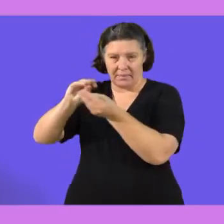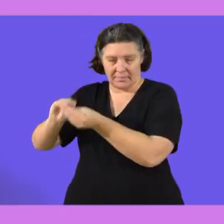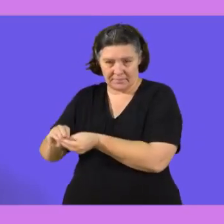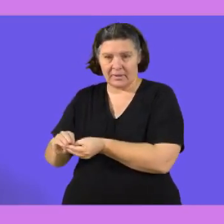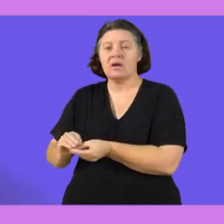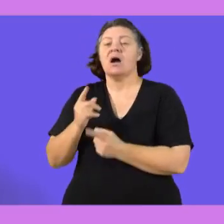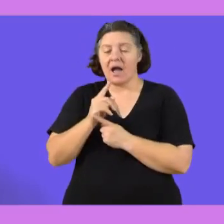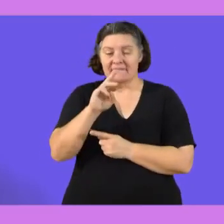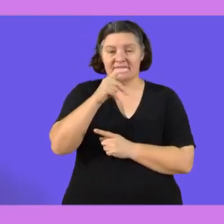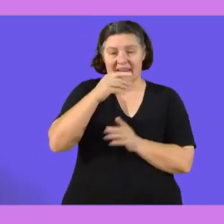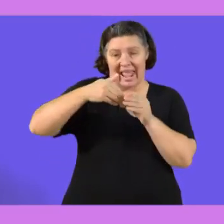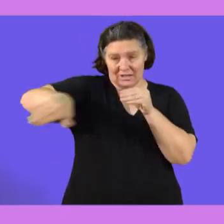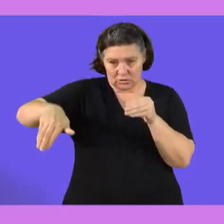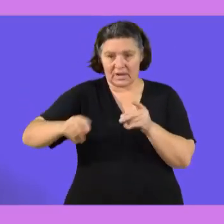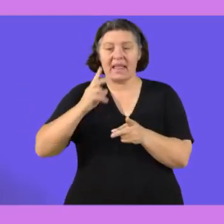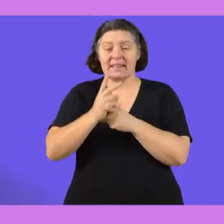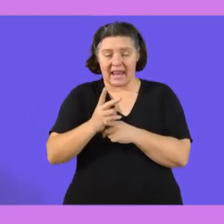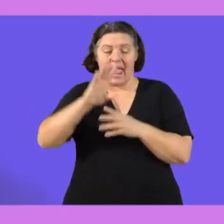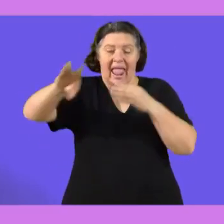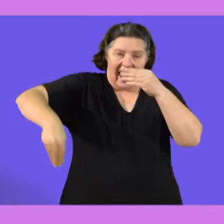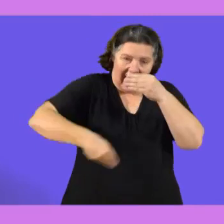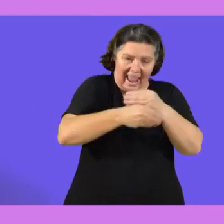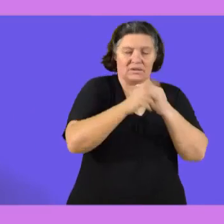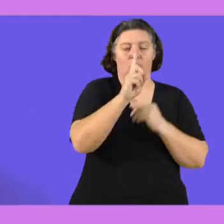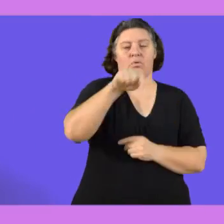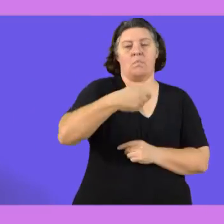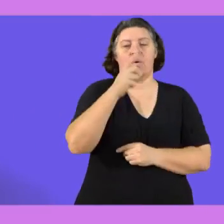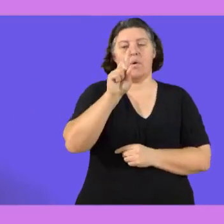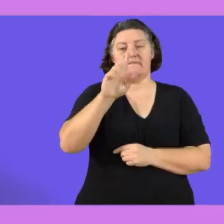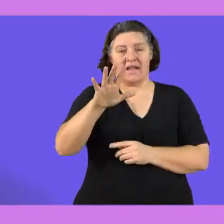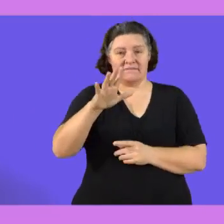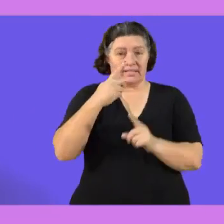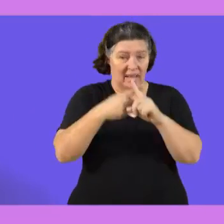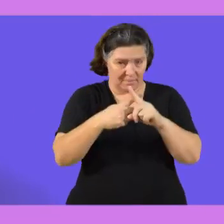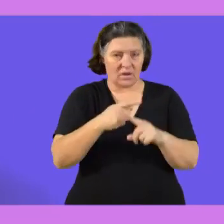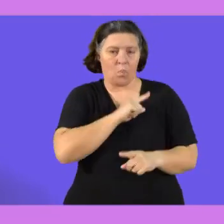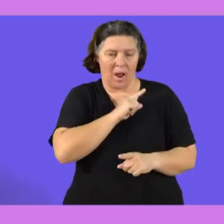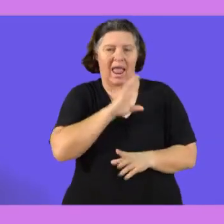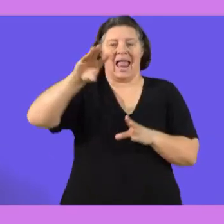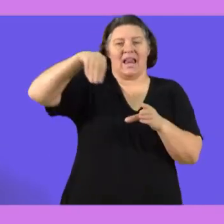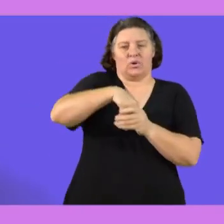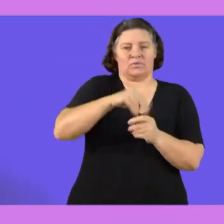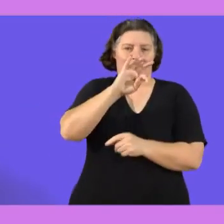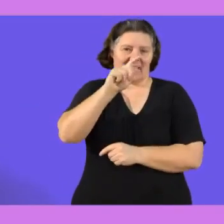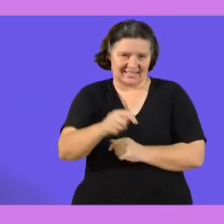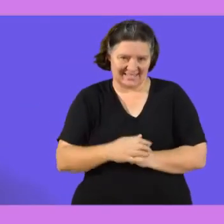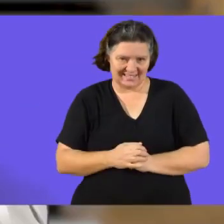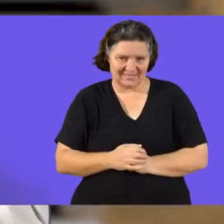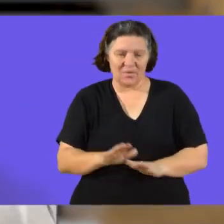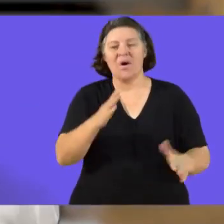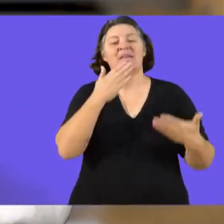all the amounts together, got the VAT exclusive amount. Thereafter, I multiplied by 1,15, and I got my VAT inclusive